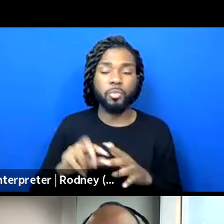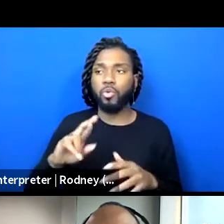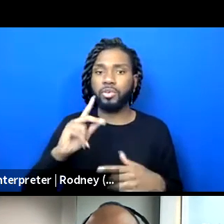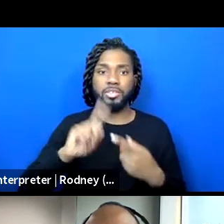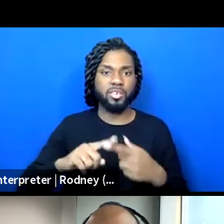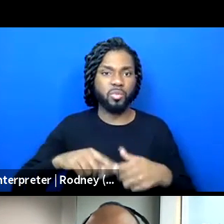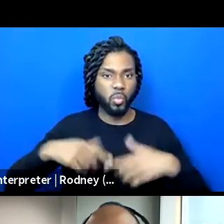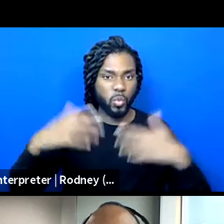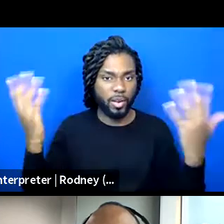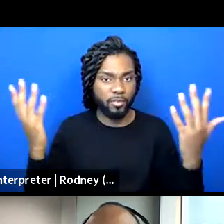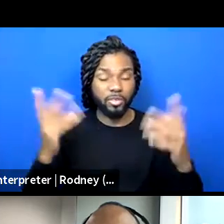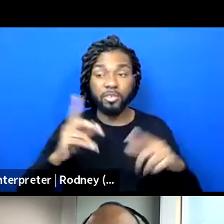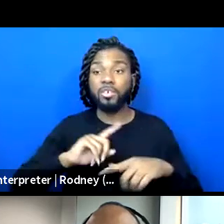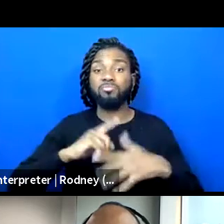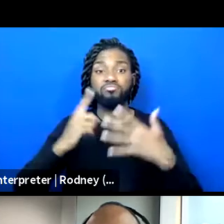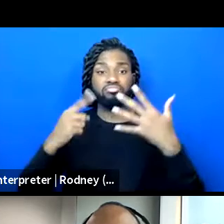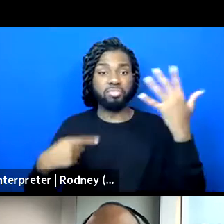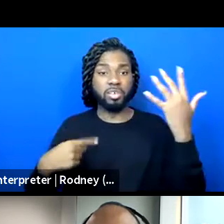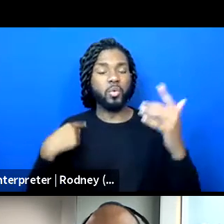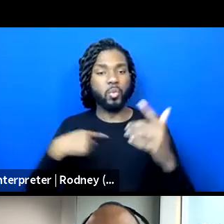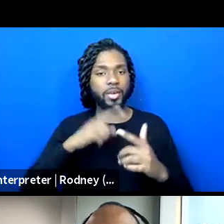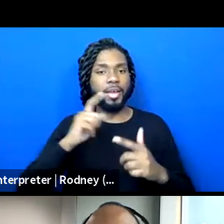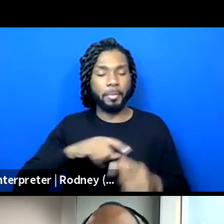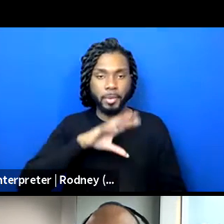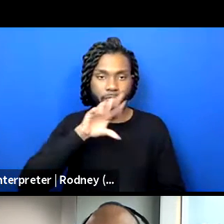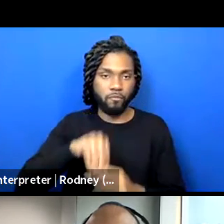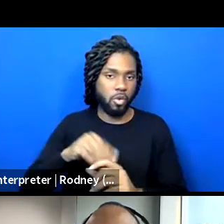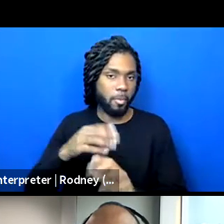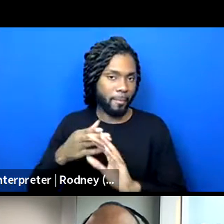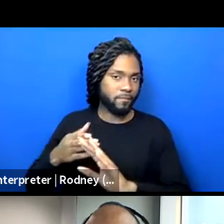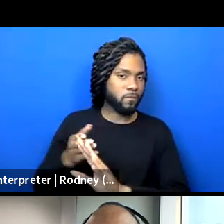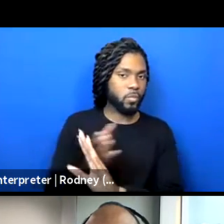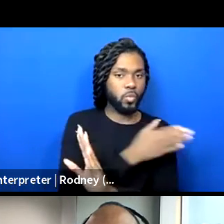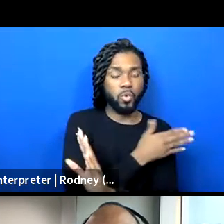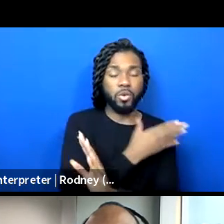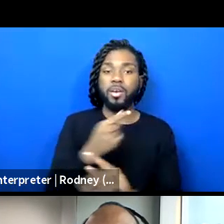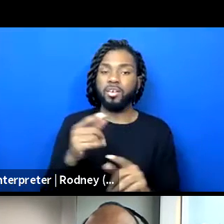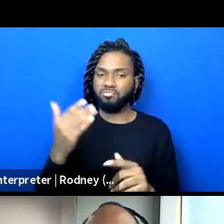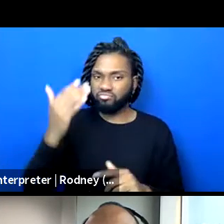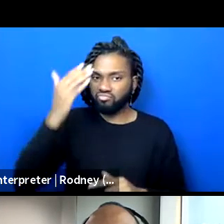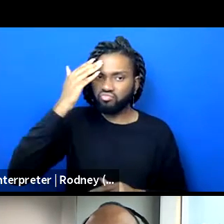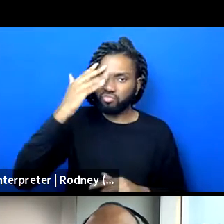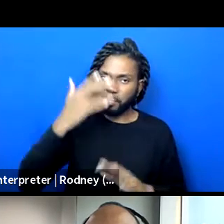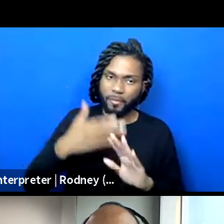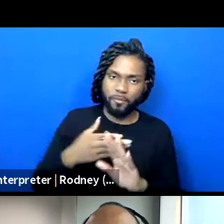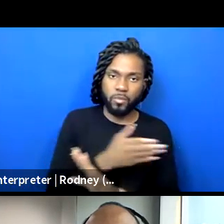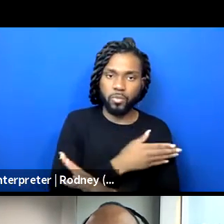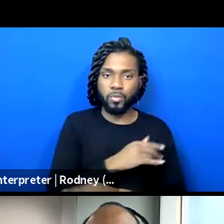be engaged well before then and knowledgeable well before then.